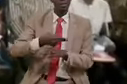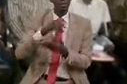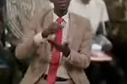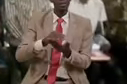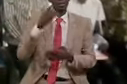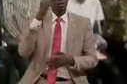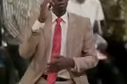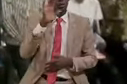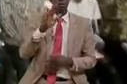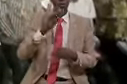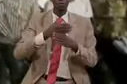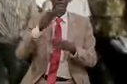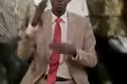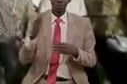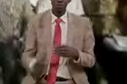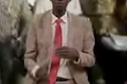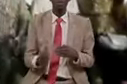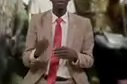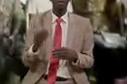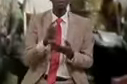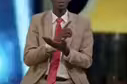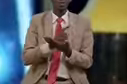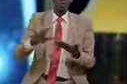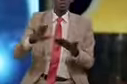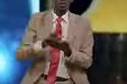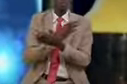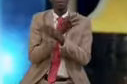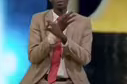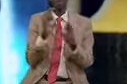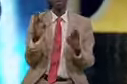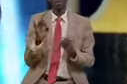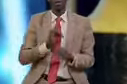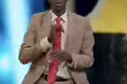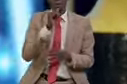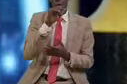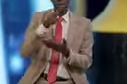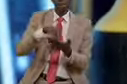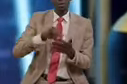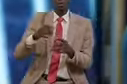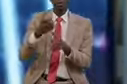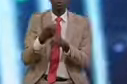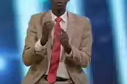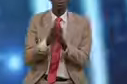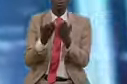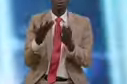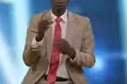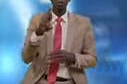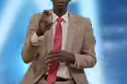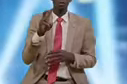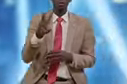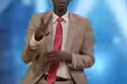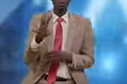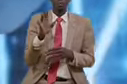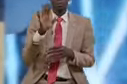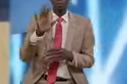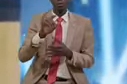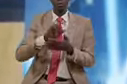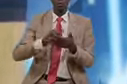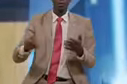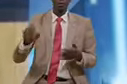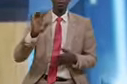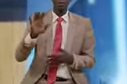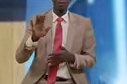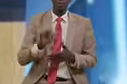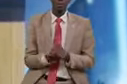total supernatural freedom. I'm reading from Revelation chapter 5, and we're looking at verse